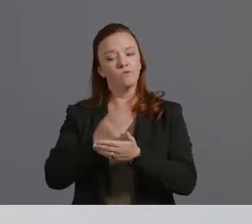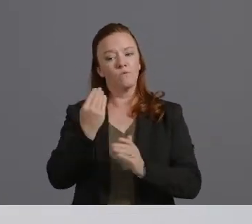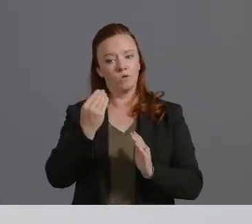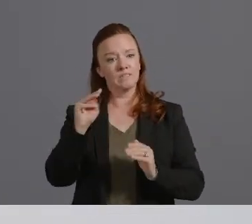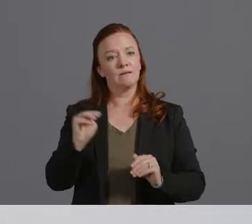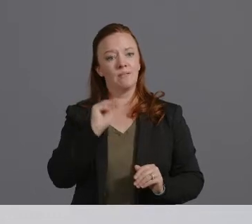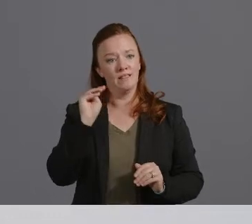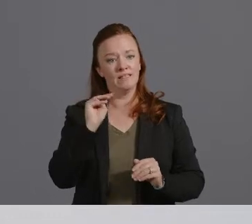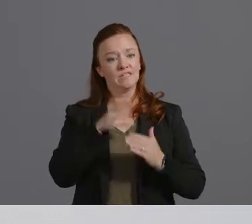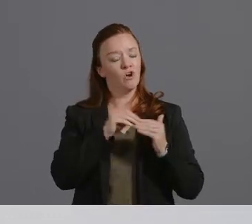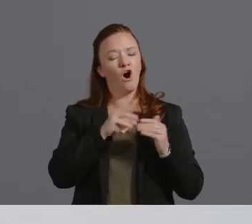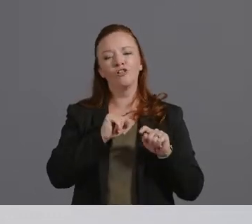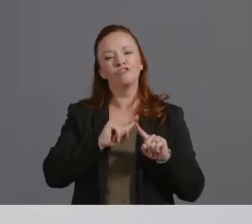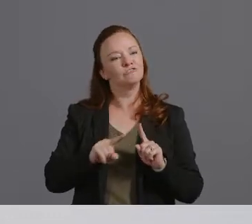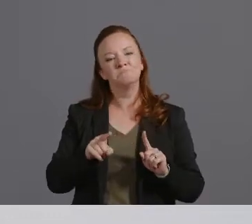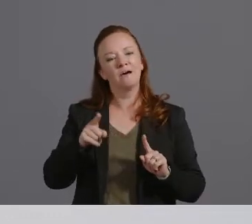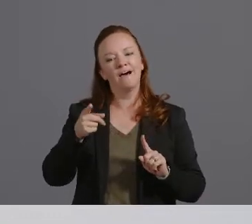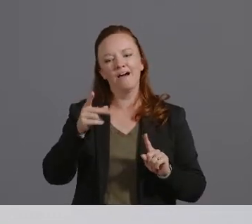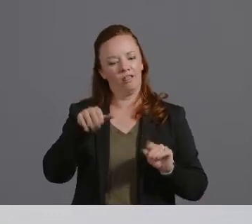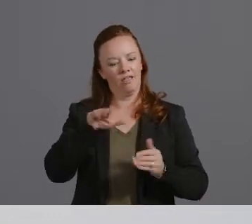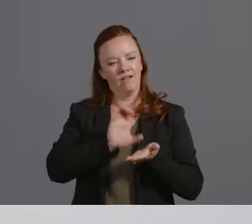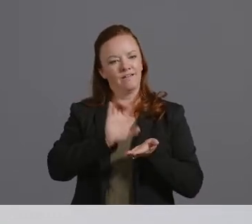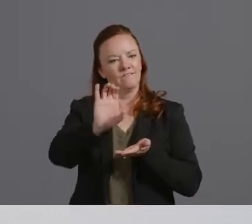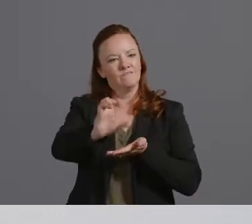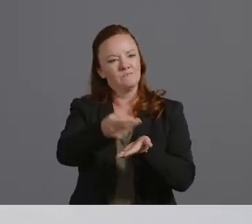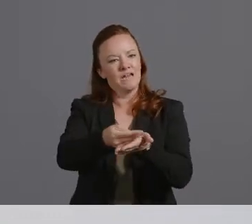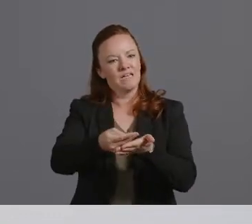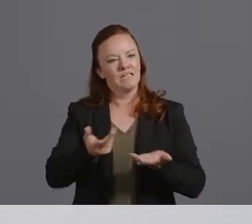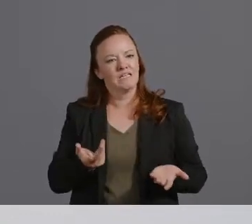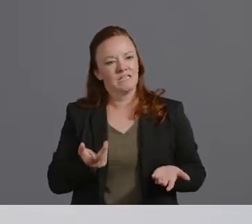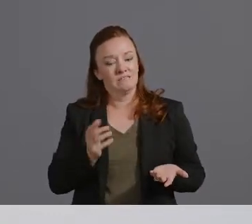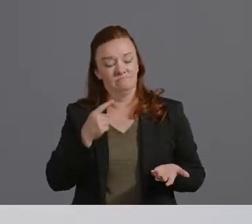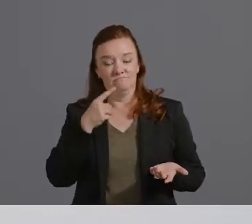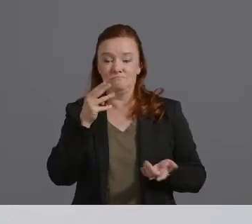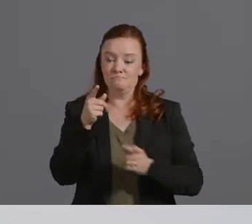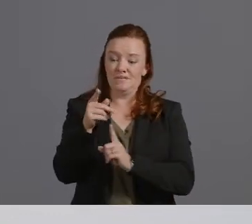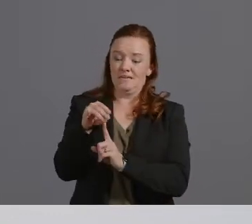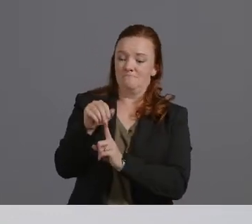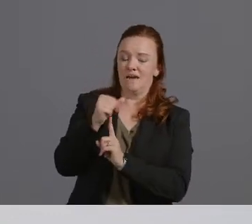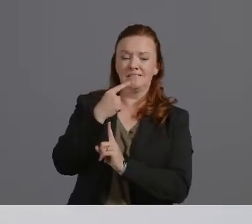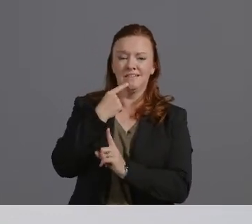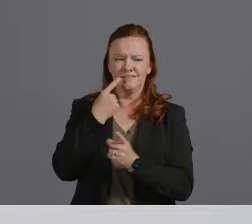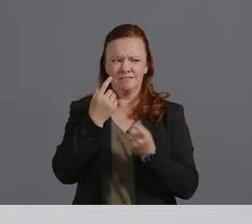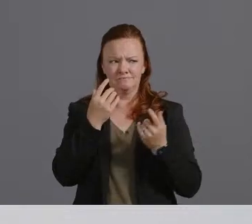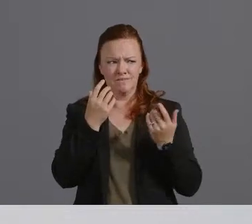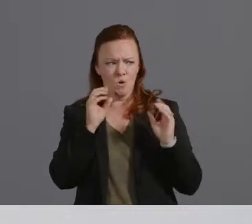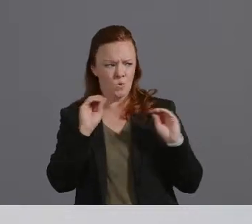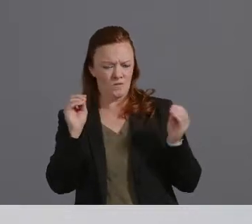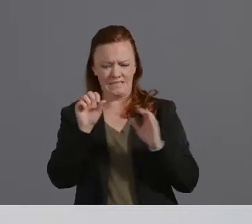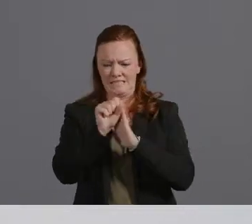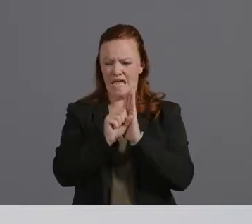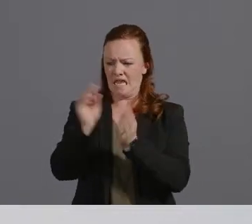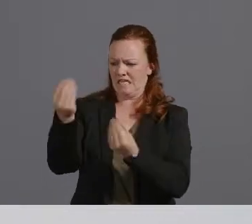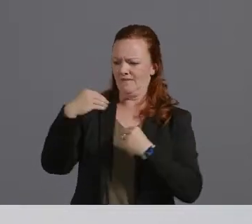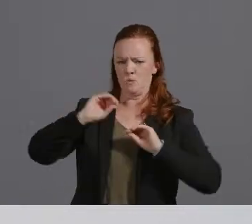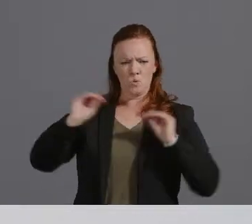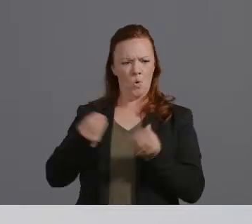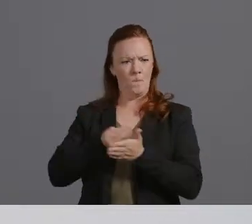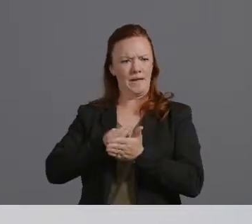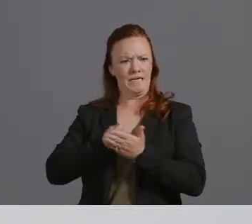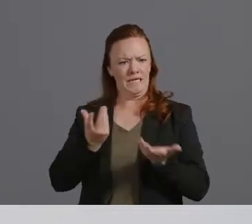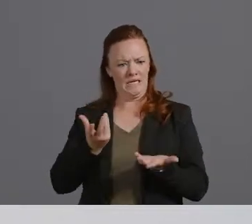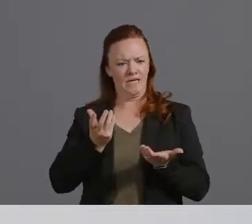They have yet to see a penny of that. They haven't seen any money from you. So they're still using general fund money, and that will play a large part in